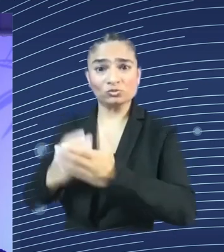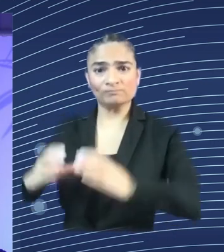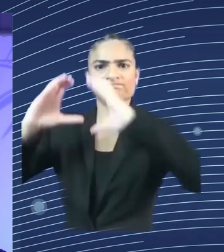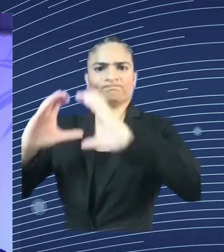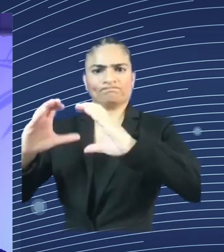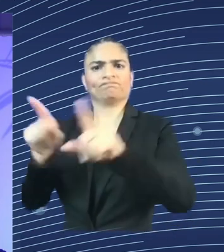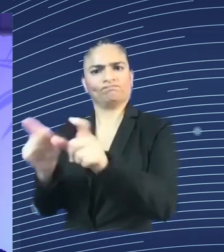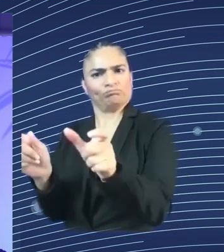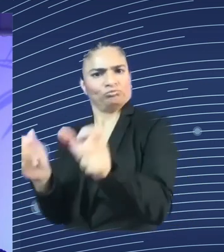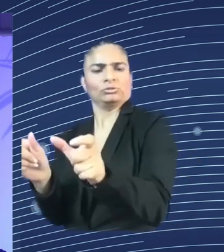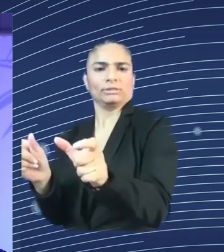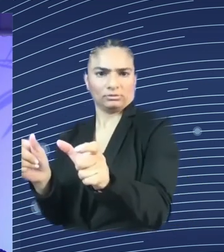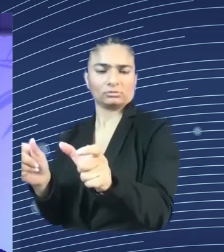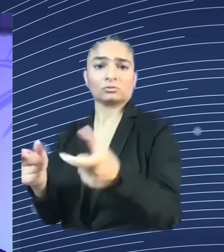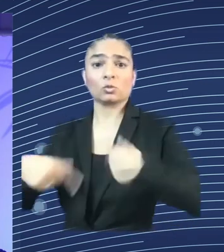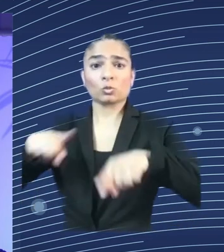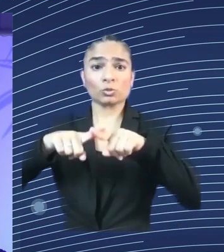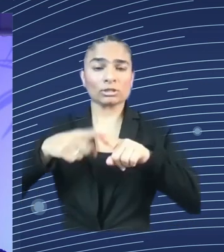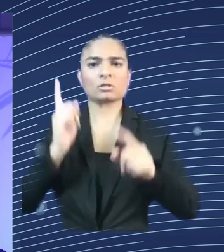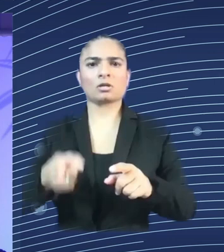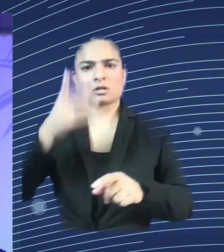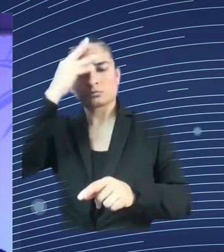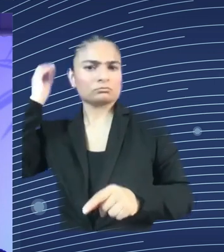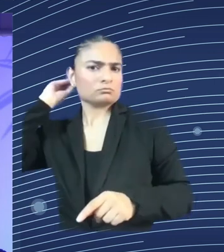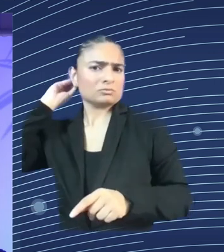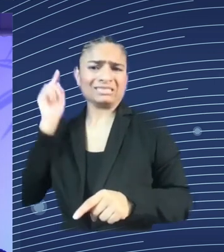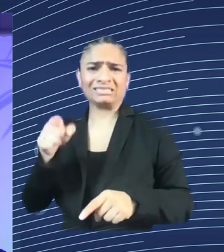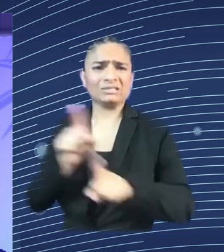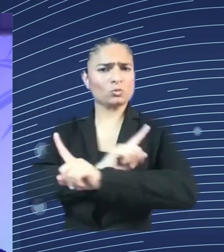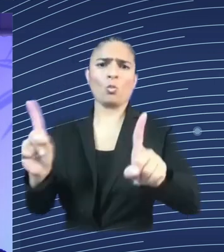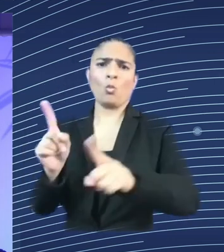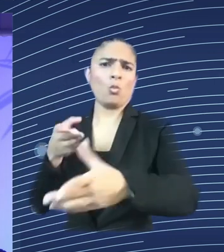I try to illustrate during my presentation,